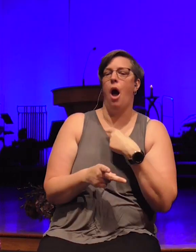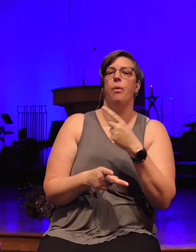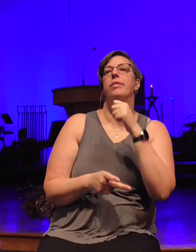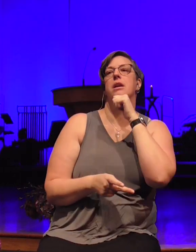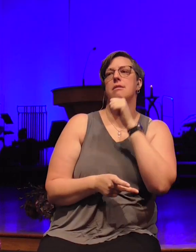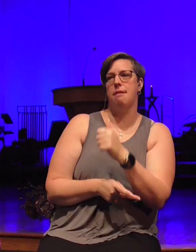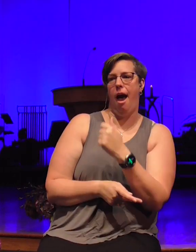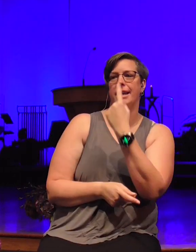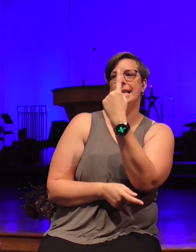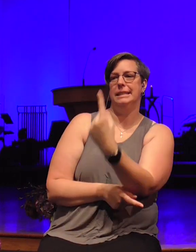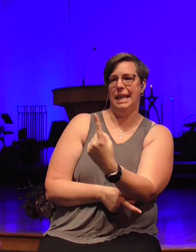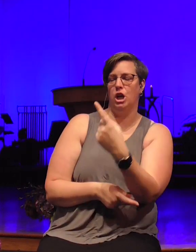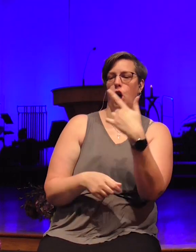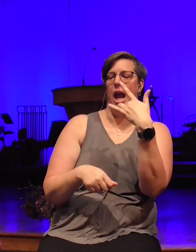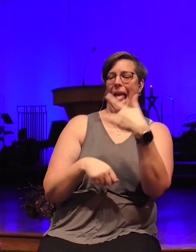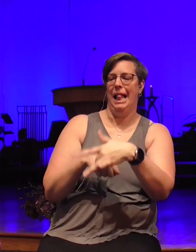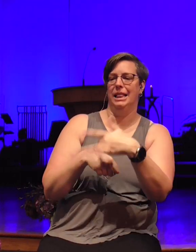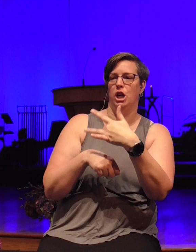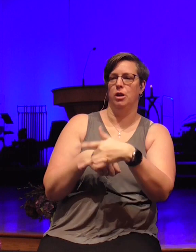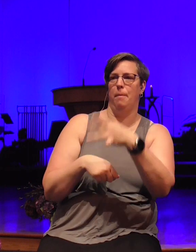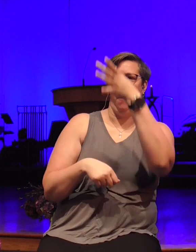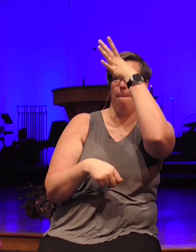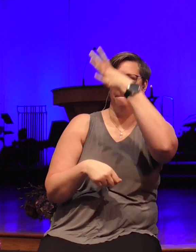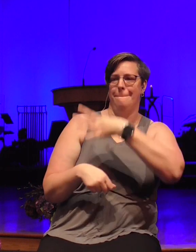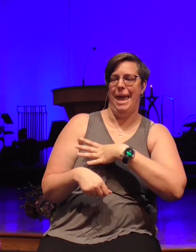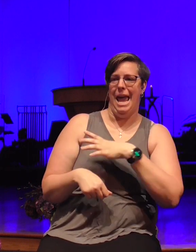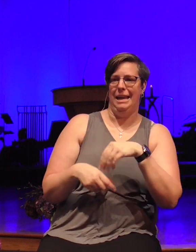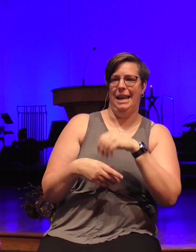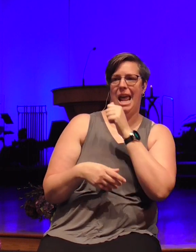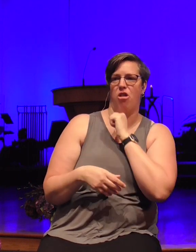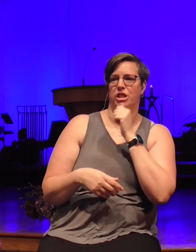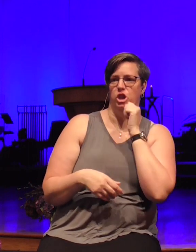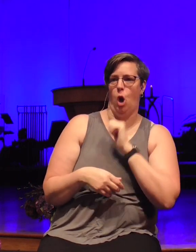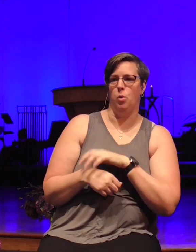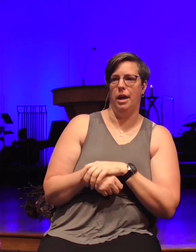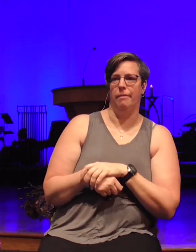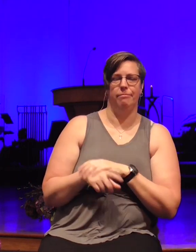not a single eligible man in Scottsdale, Arizona.